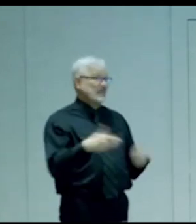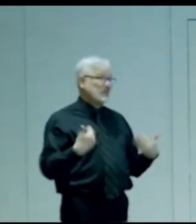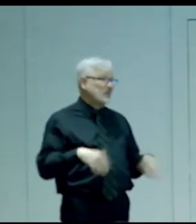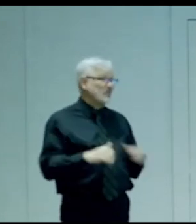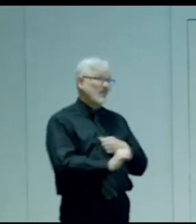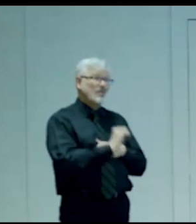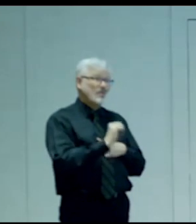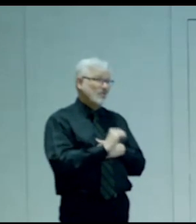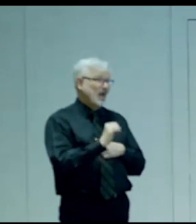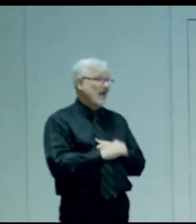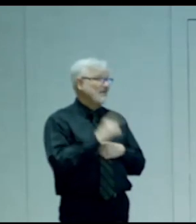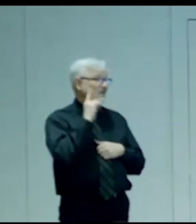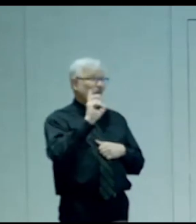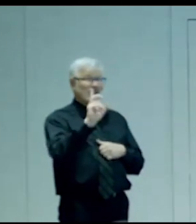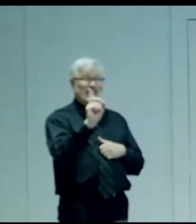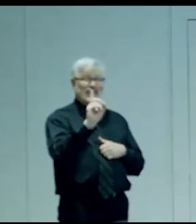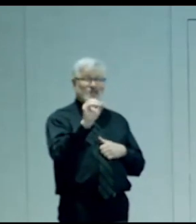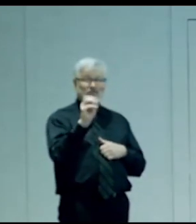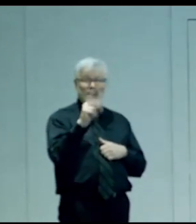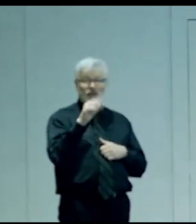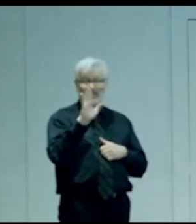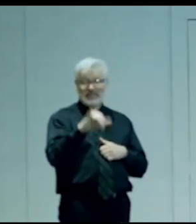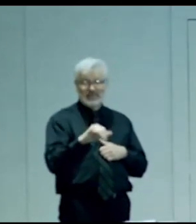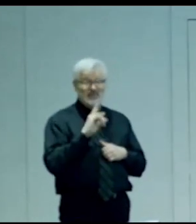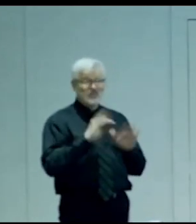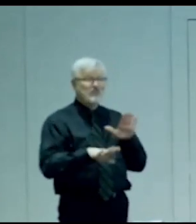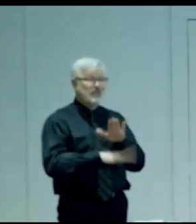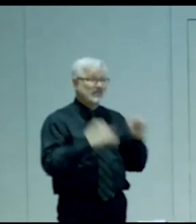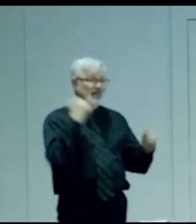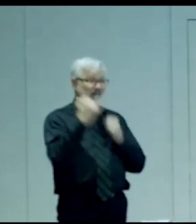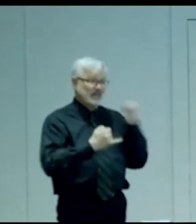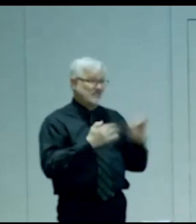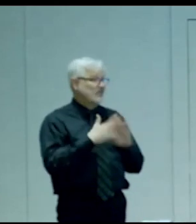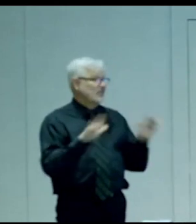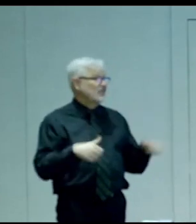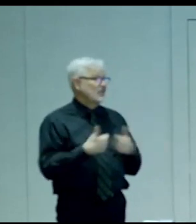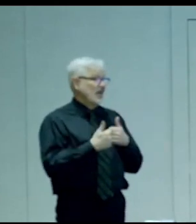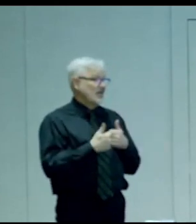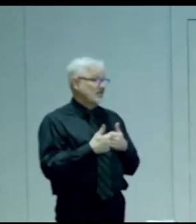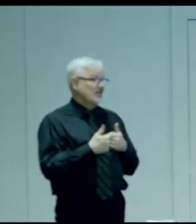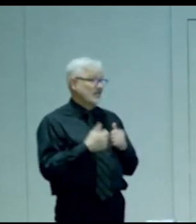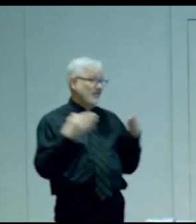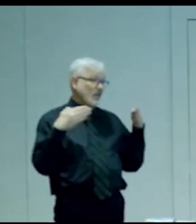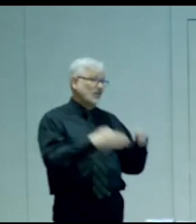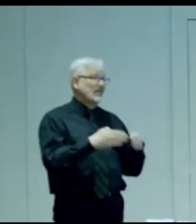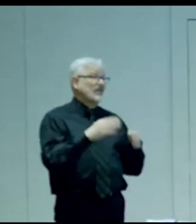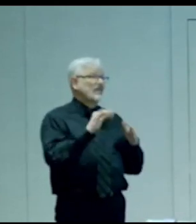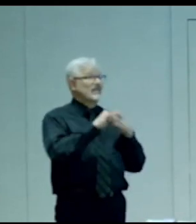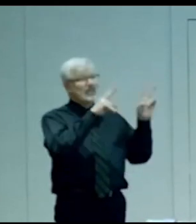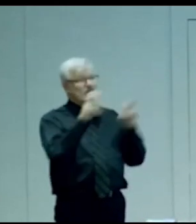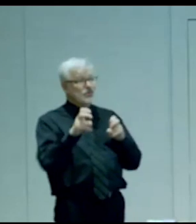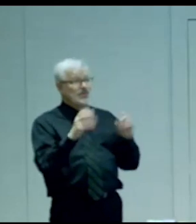to democracy, as some of those basic ideas are challenged around these issues of equality